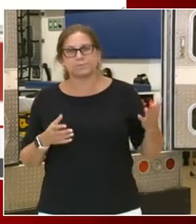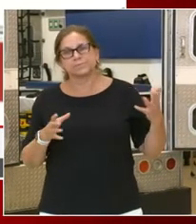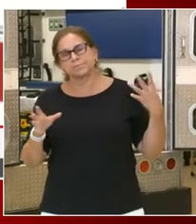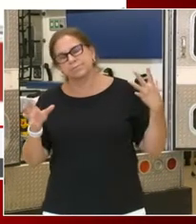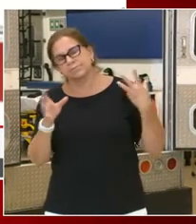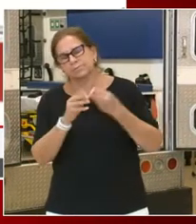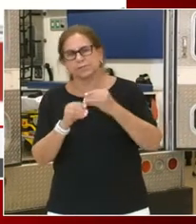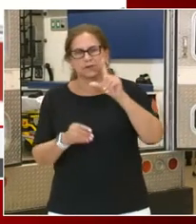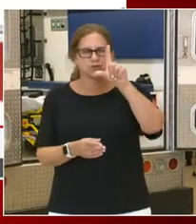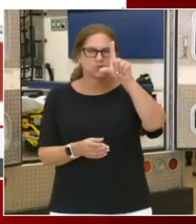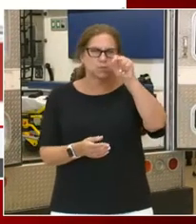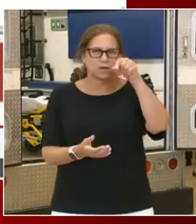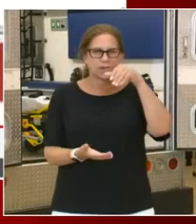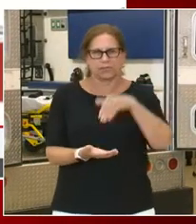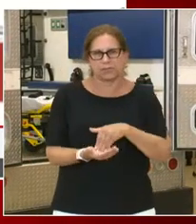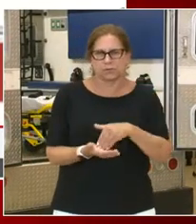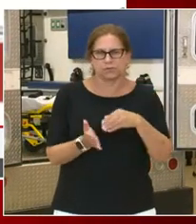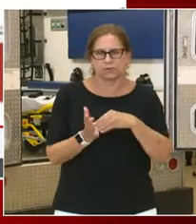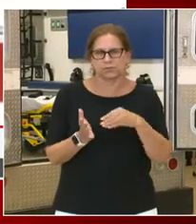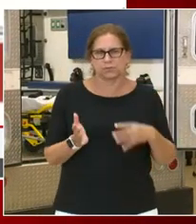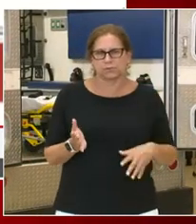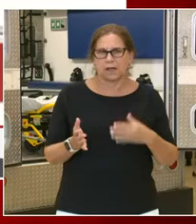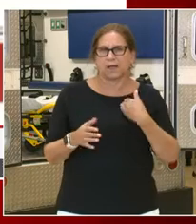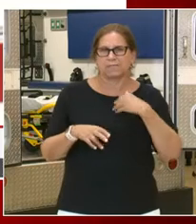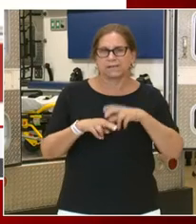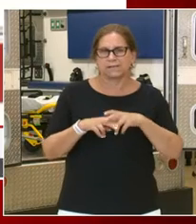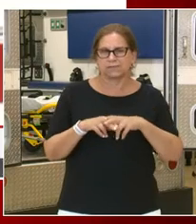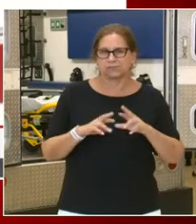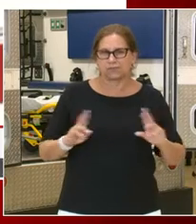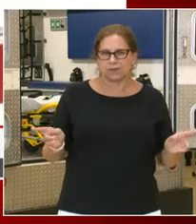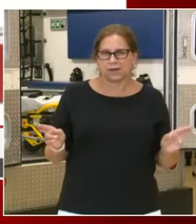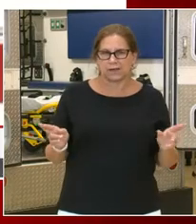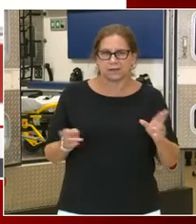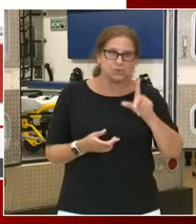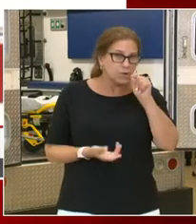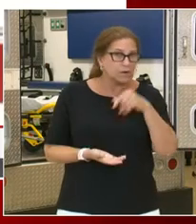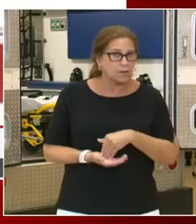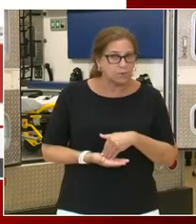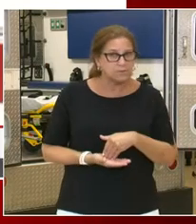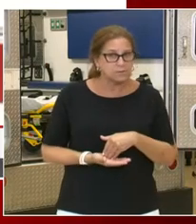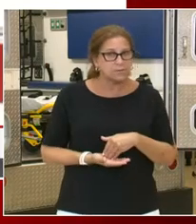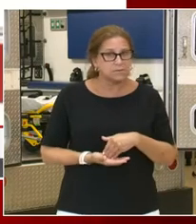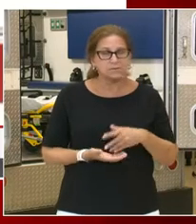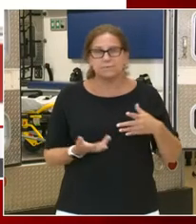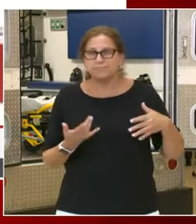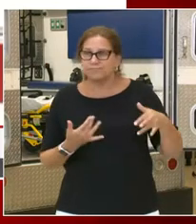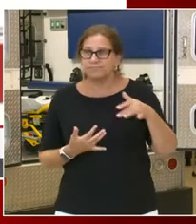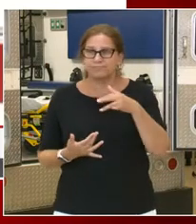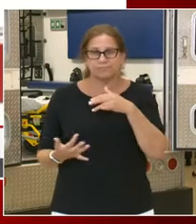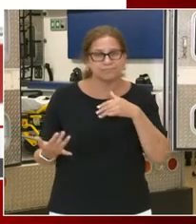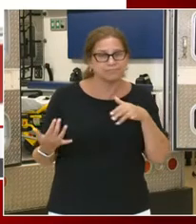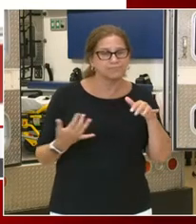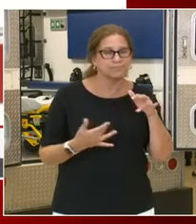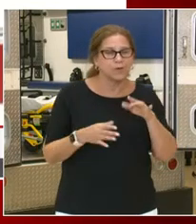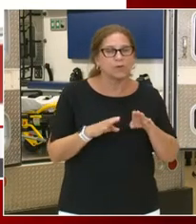for students who may have not been with us during the school year to be on our campuses. And then the tours, and just opening our doors. This is